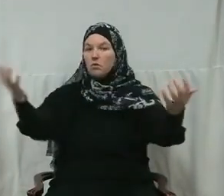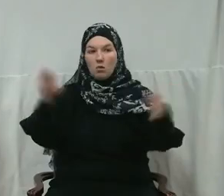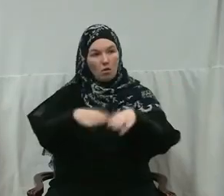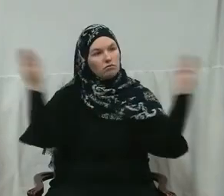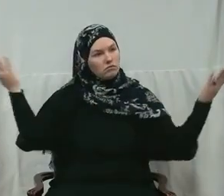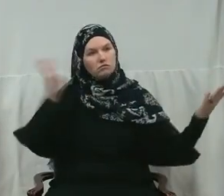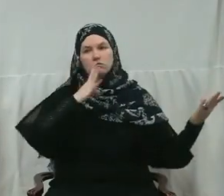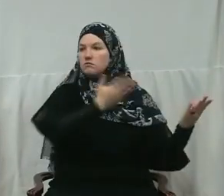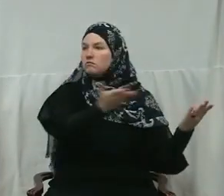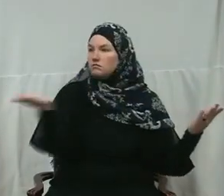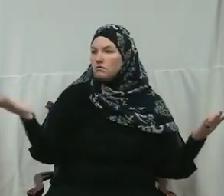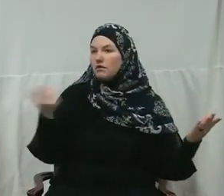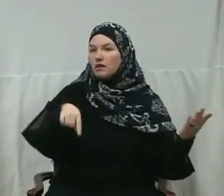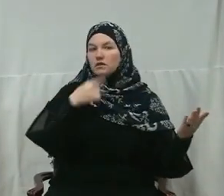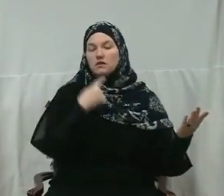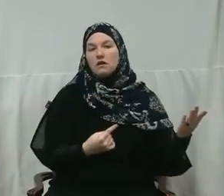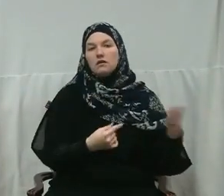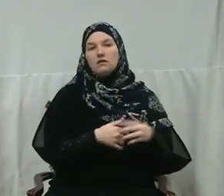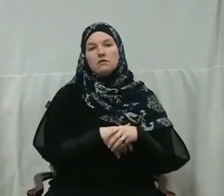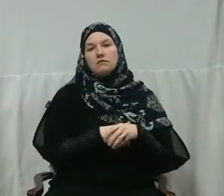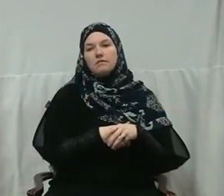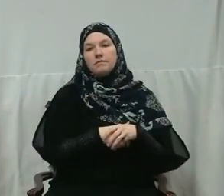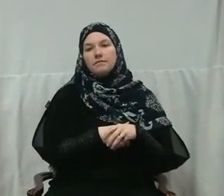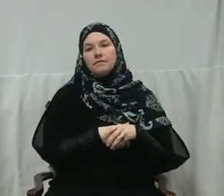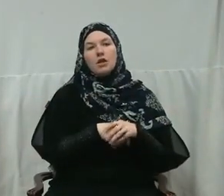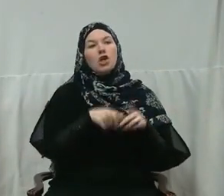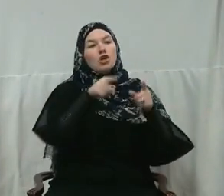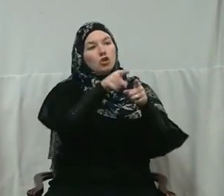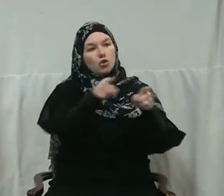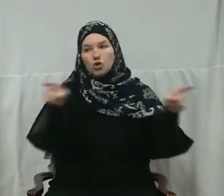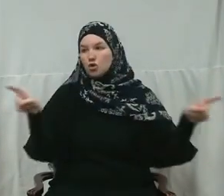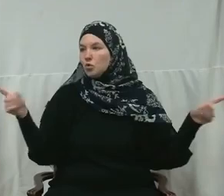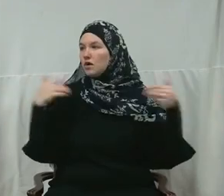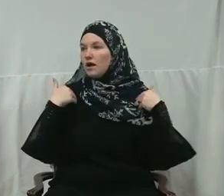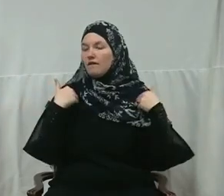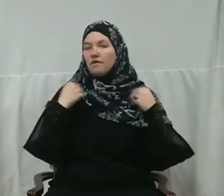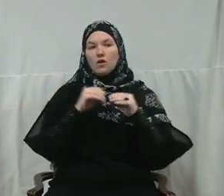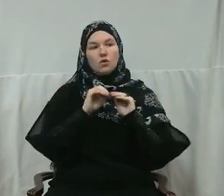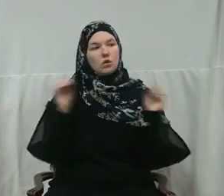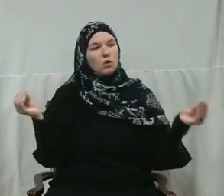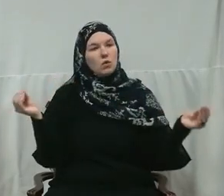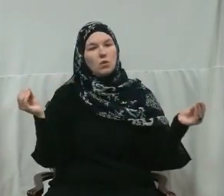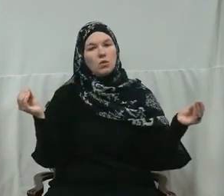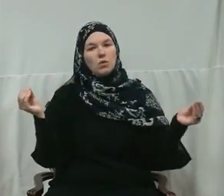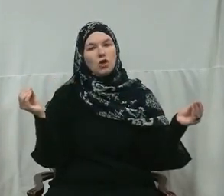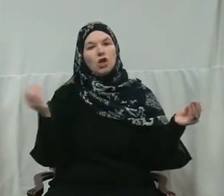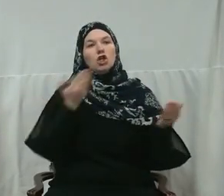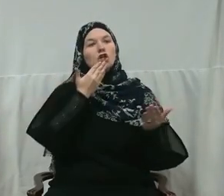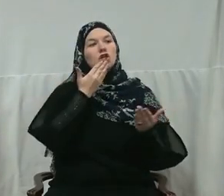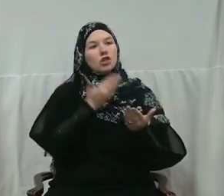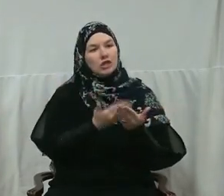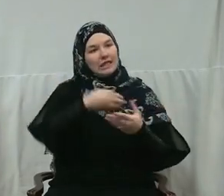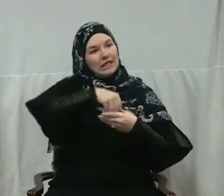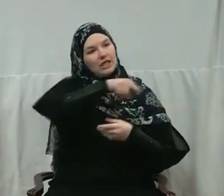said that you have no goodness in you if you do not speak